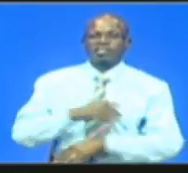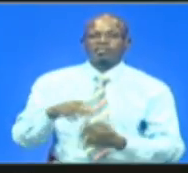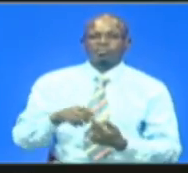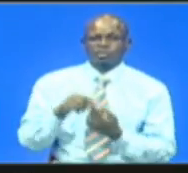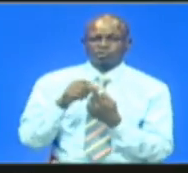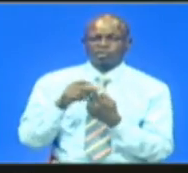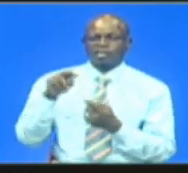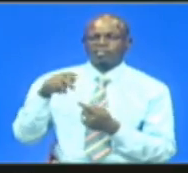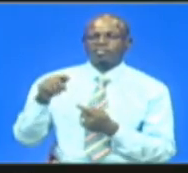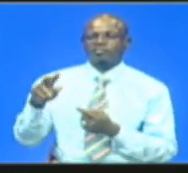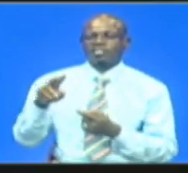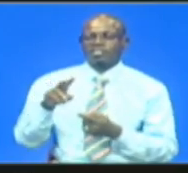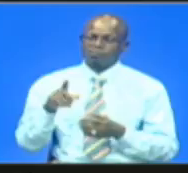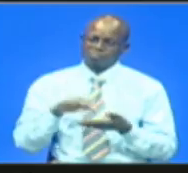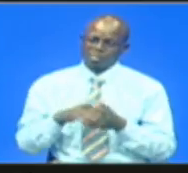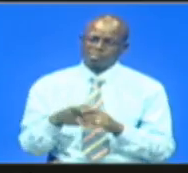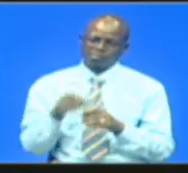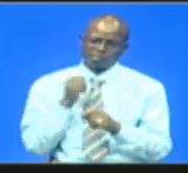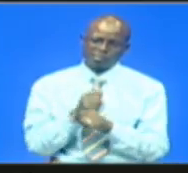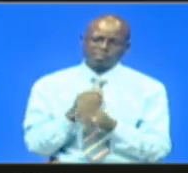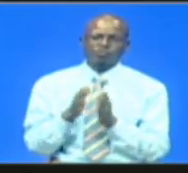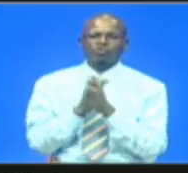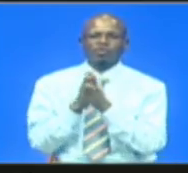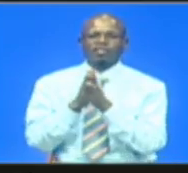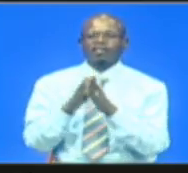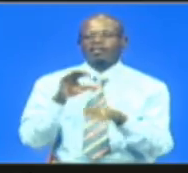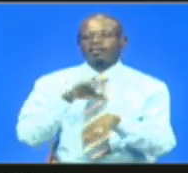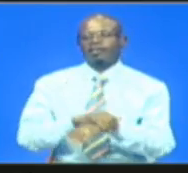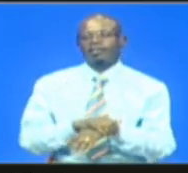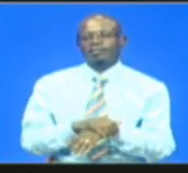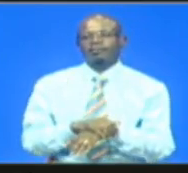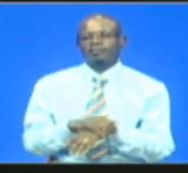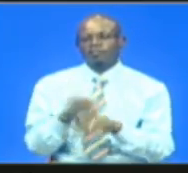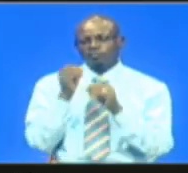the roses which earn big bucks for the country and gathered insights on